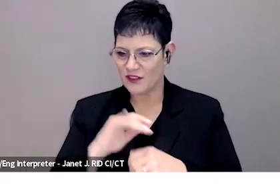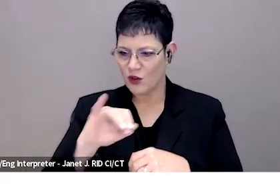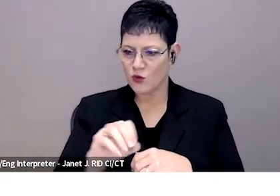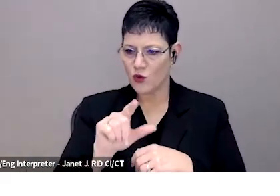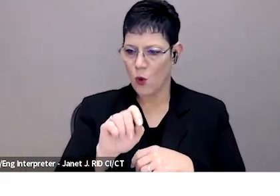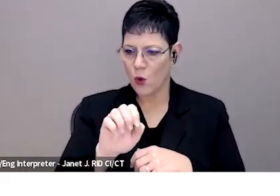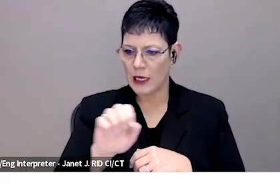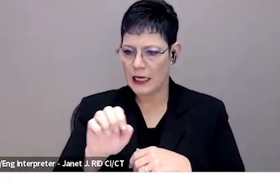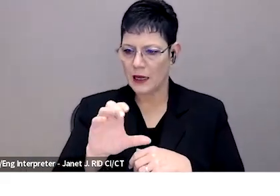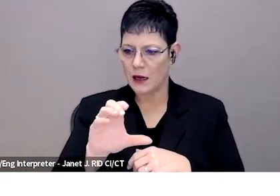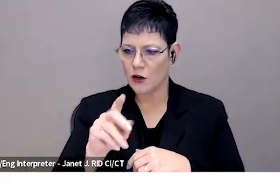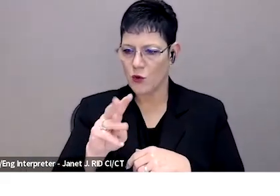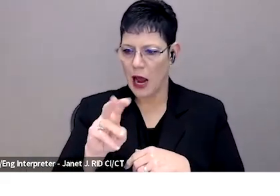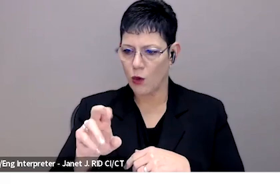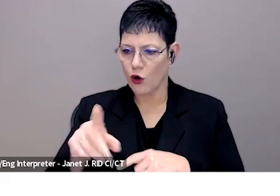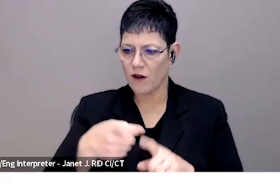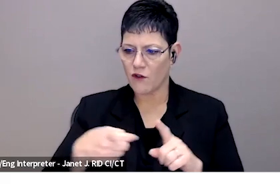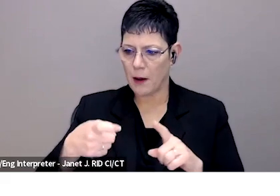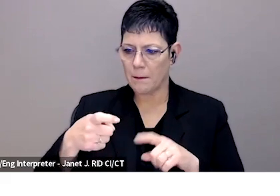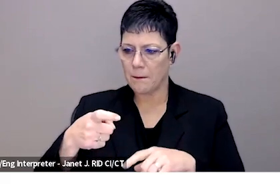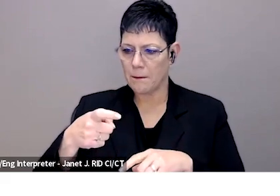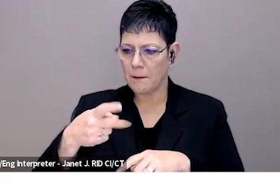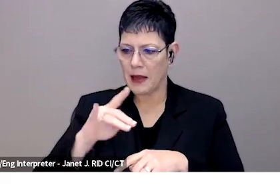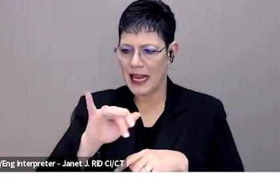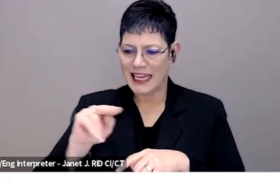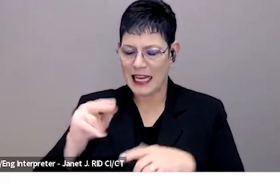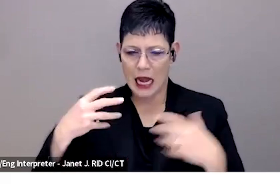Jolie Crowder from Indian Health Services.